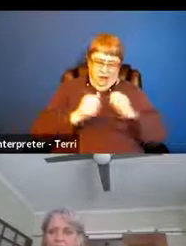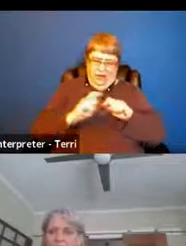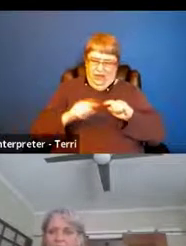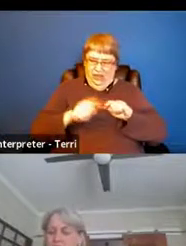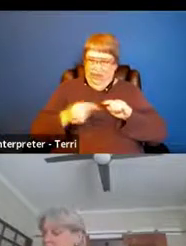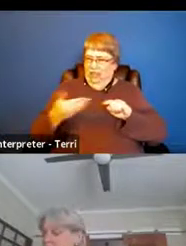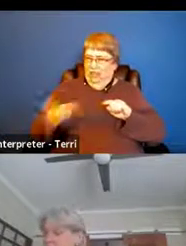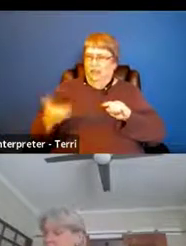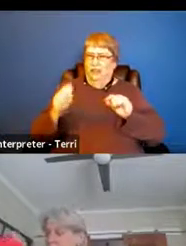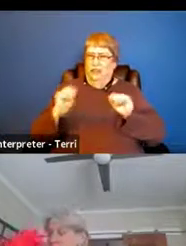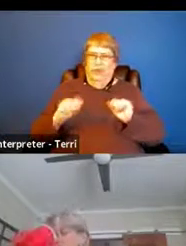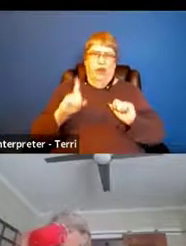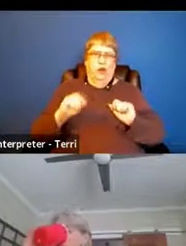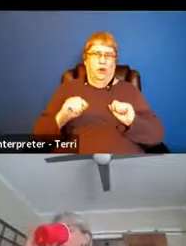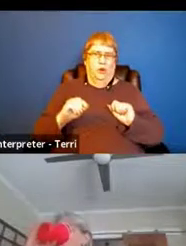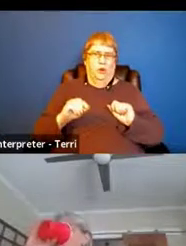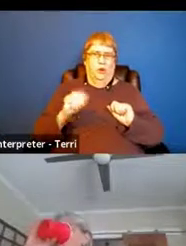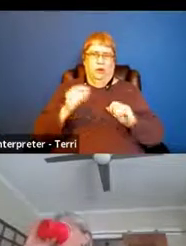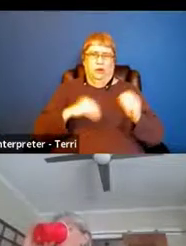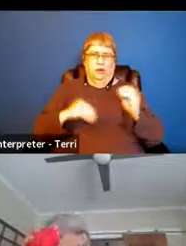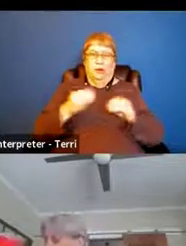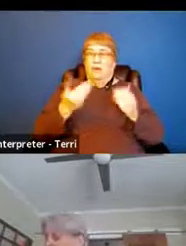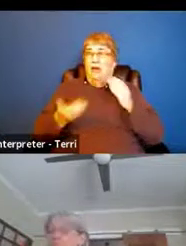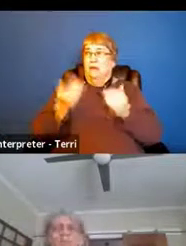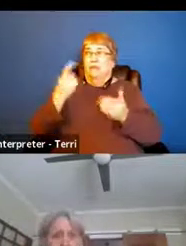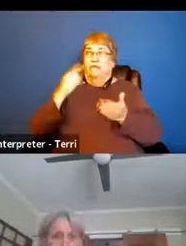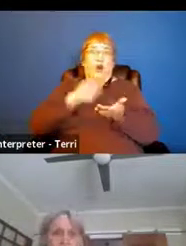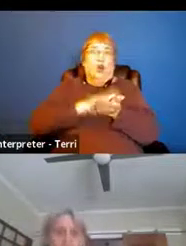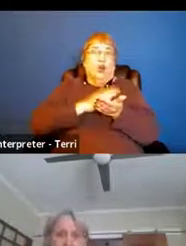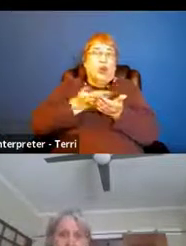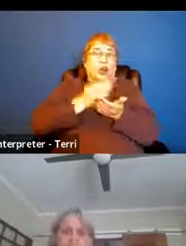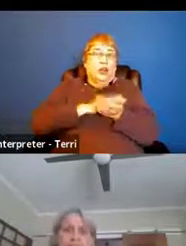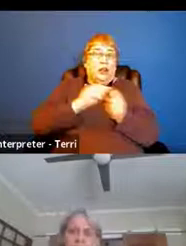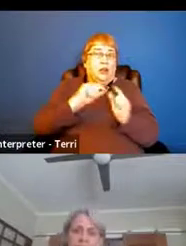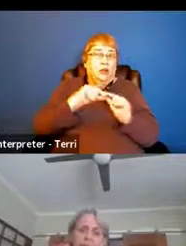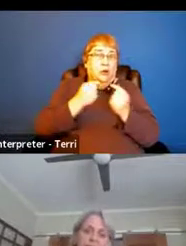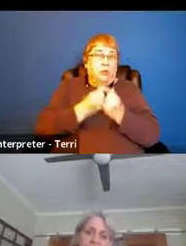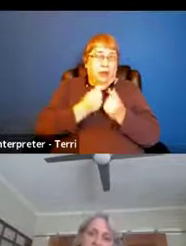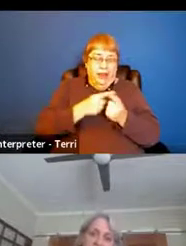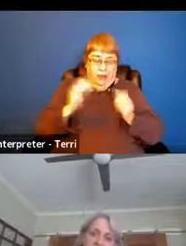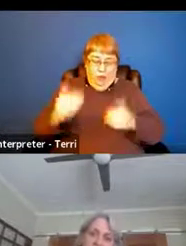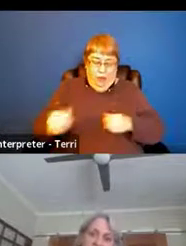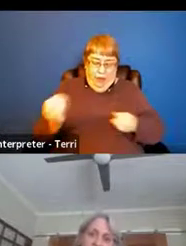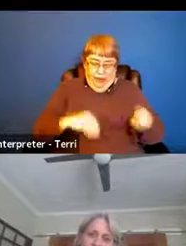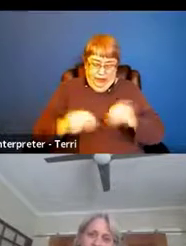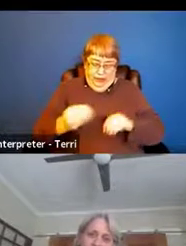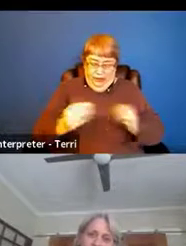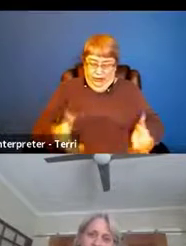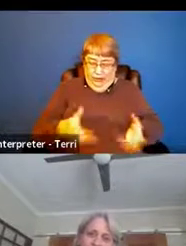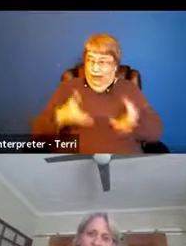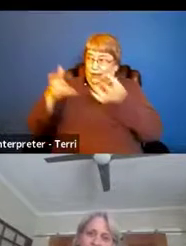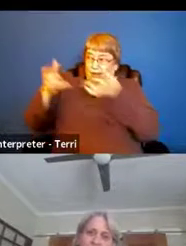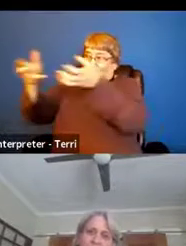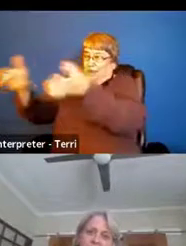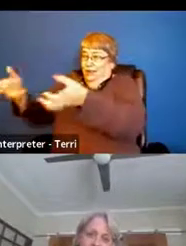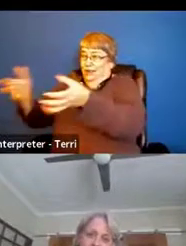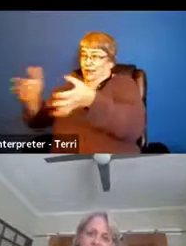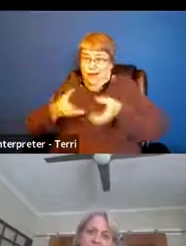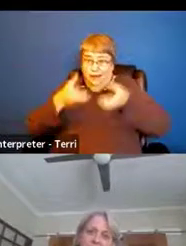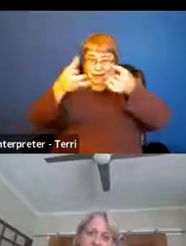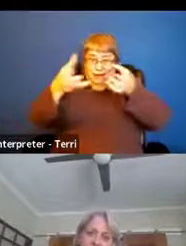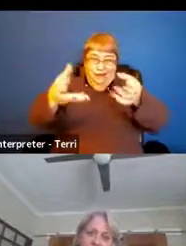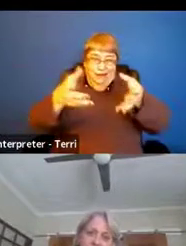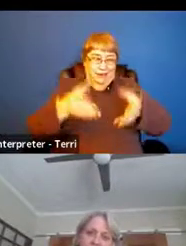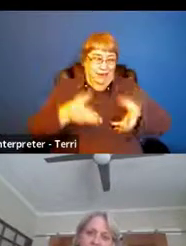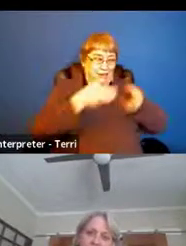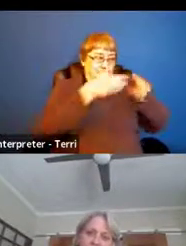in them and ingredients for like cooking groups, which happen once a week. And those are being delivered to young people's homes so that when they are